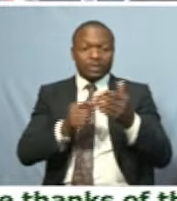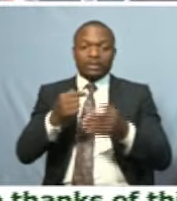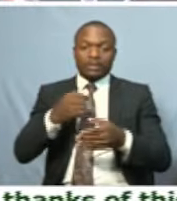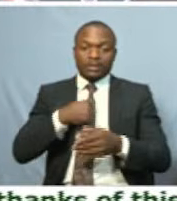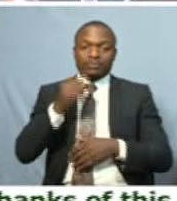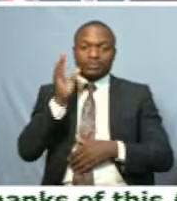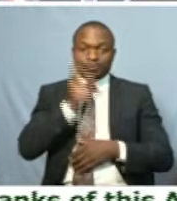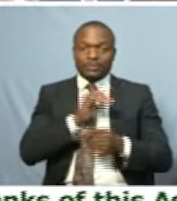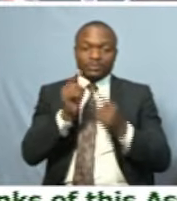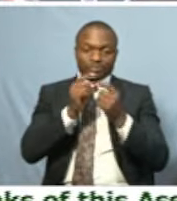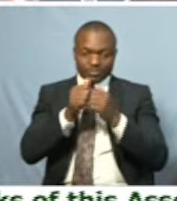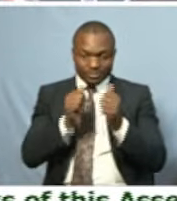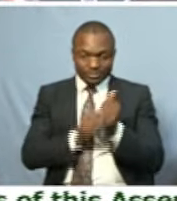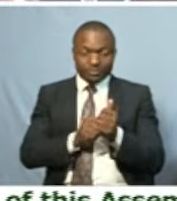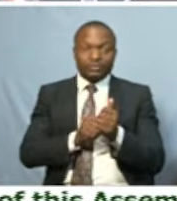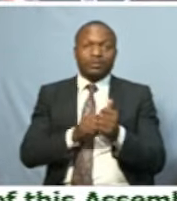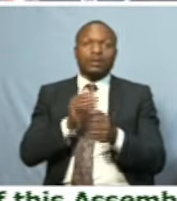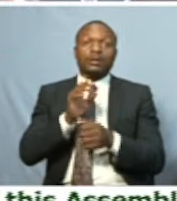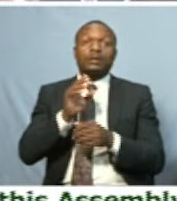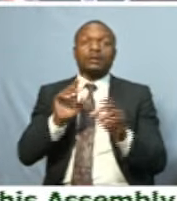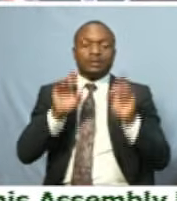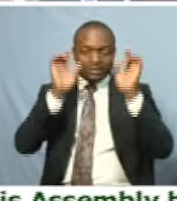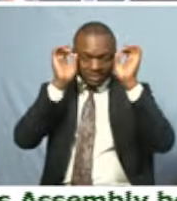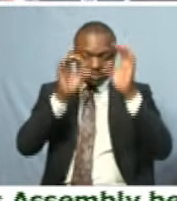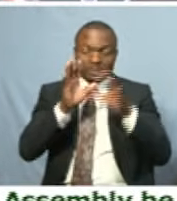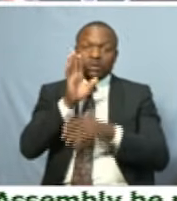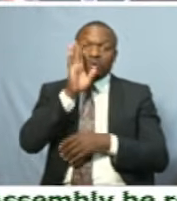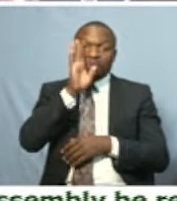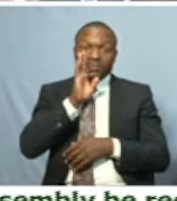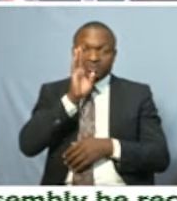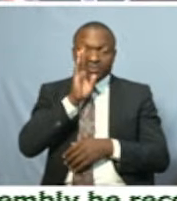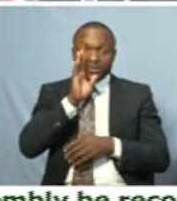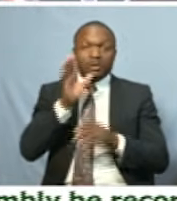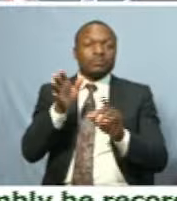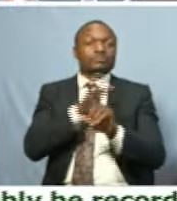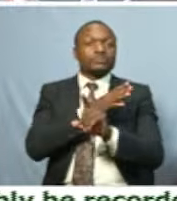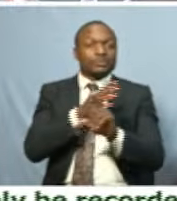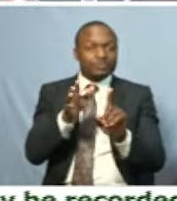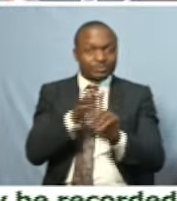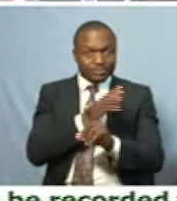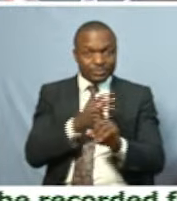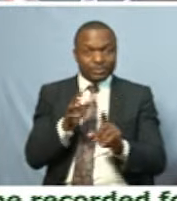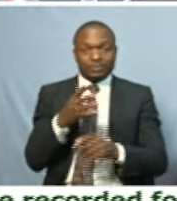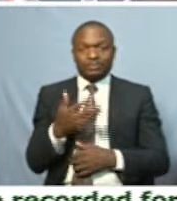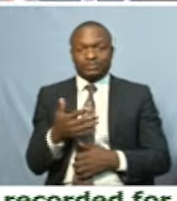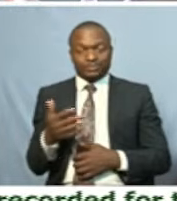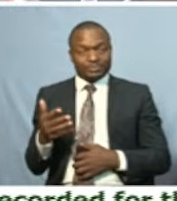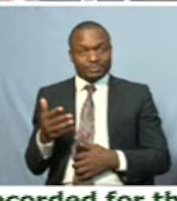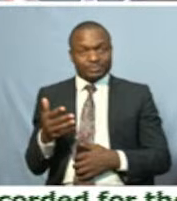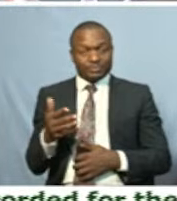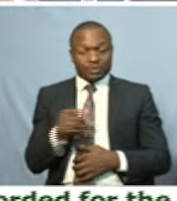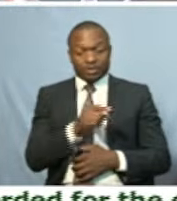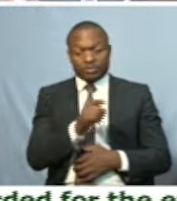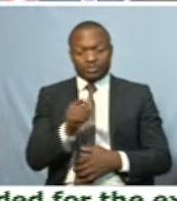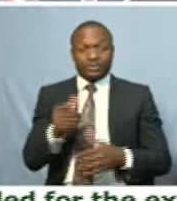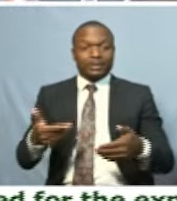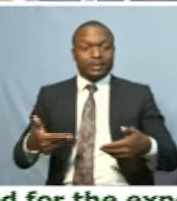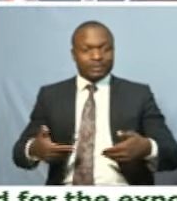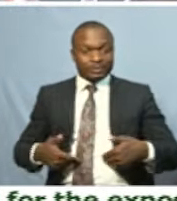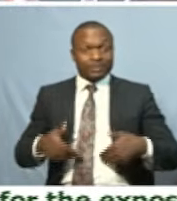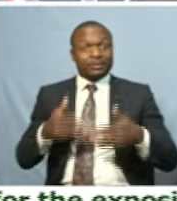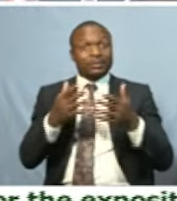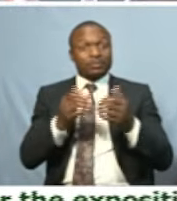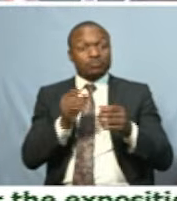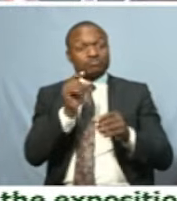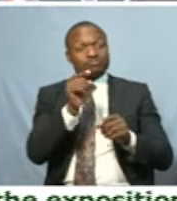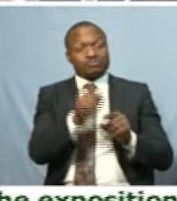also the effects of alcohol, drugs, substance abuse among the youth. Madam Speaker, I wish to